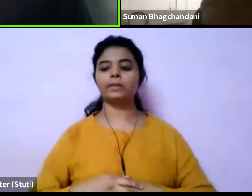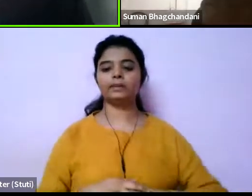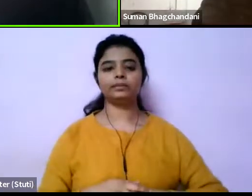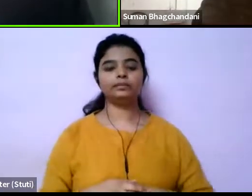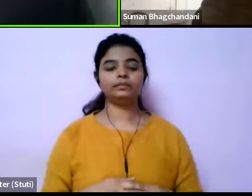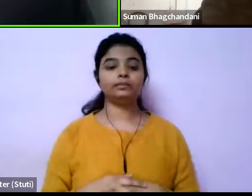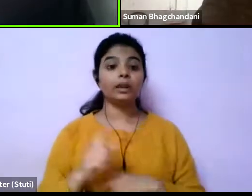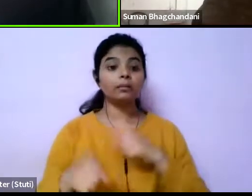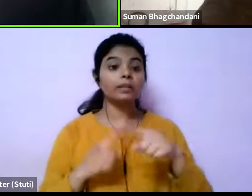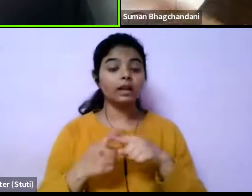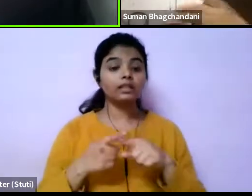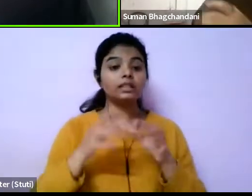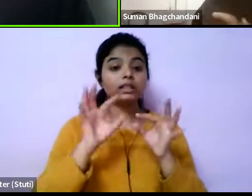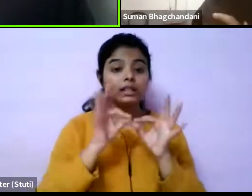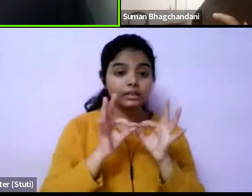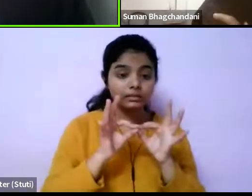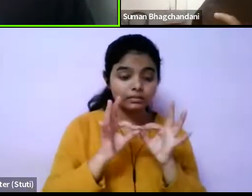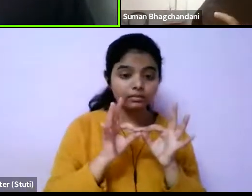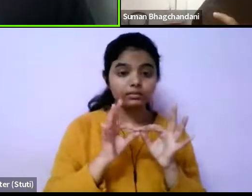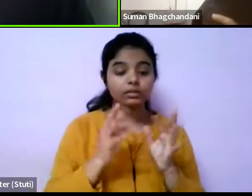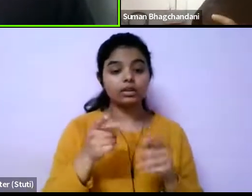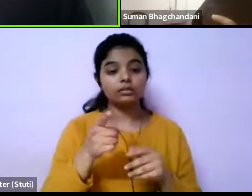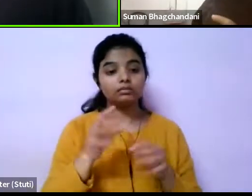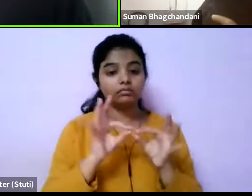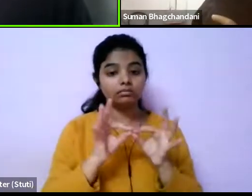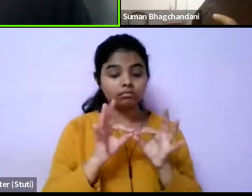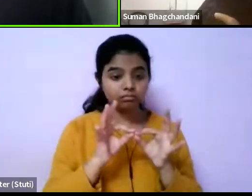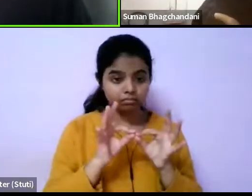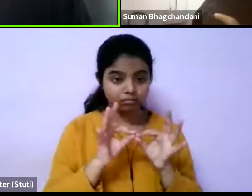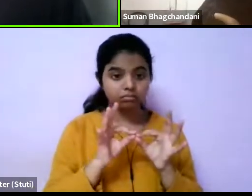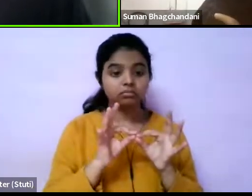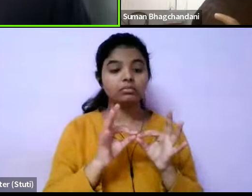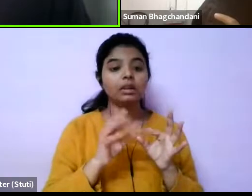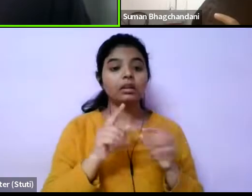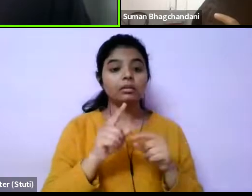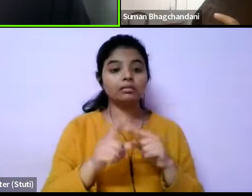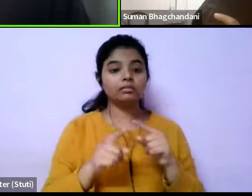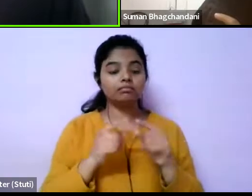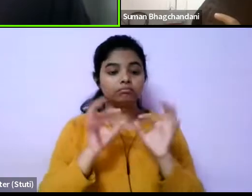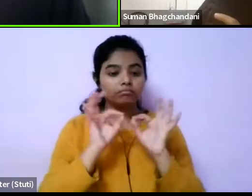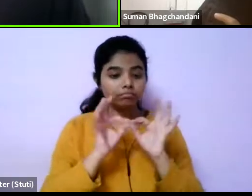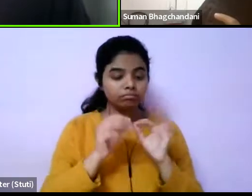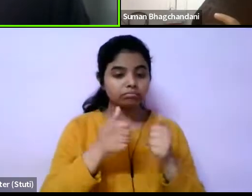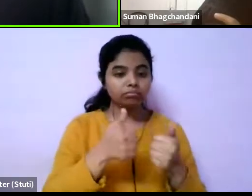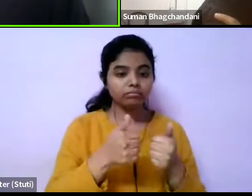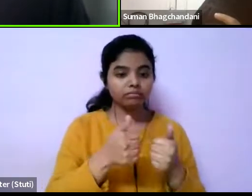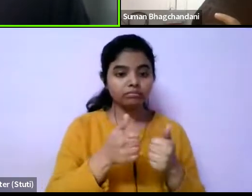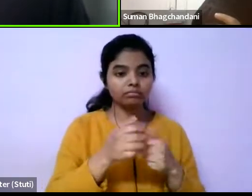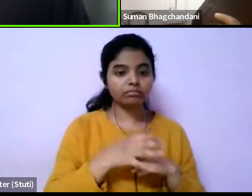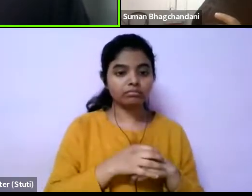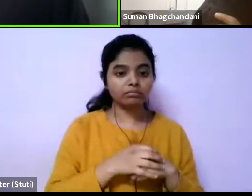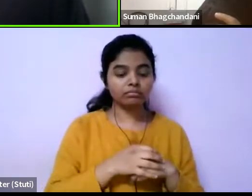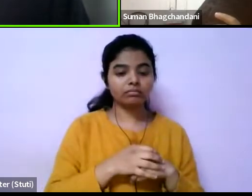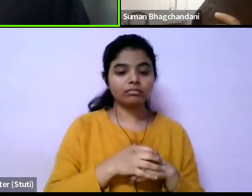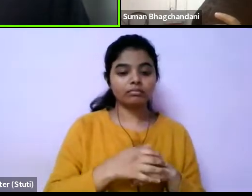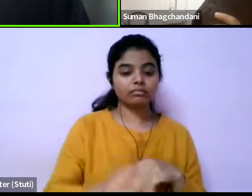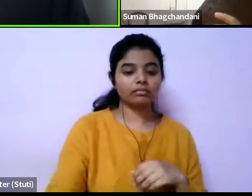And interpreters, is the pace of delivery okay, or do we need to ask the presenters to slow